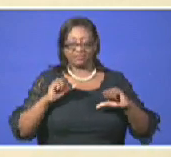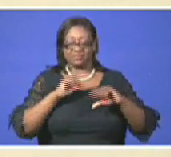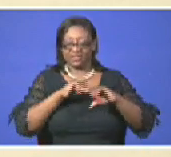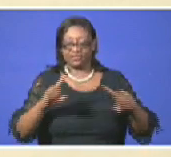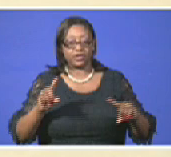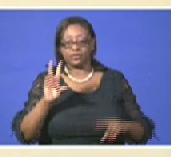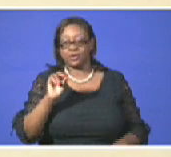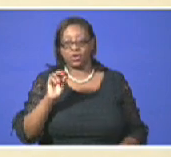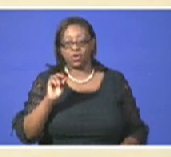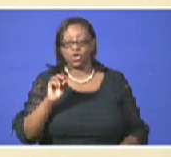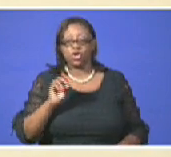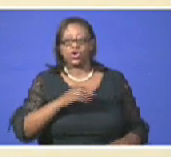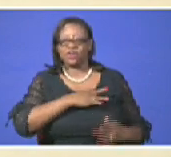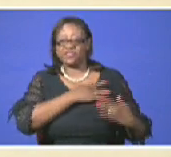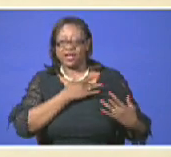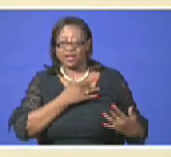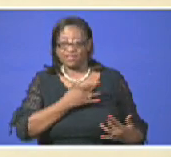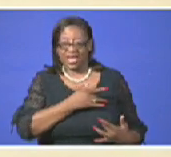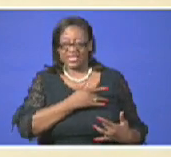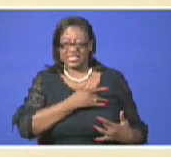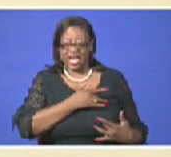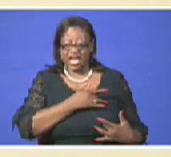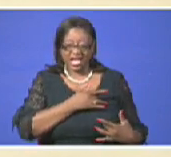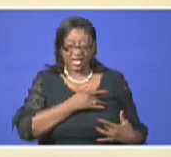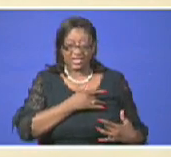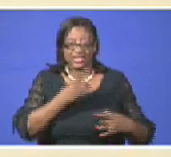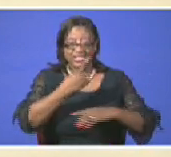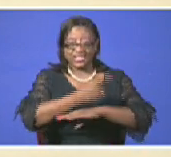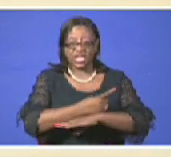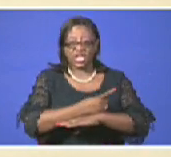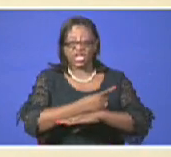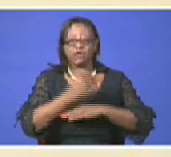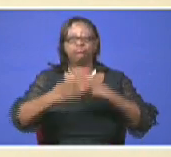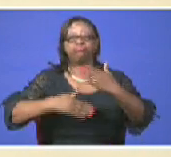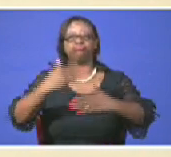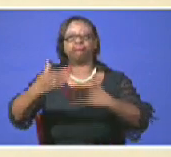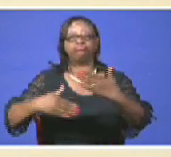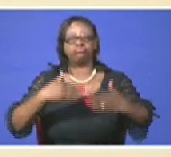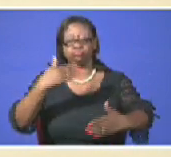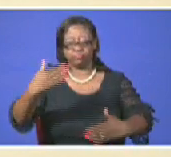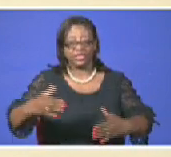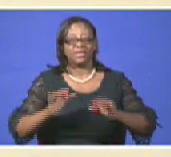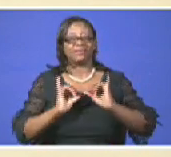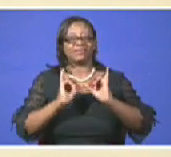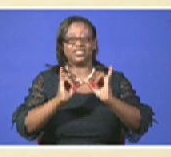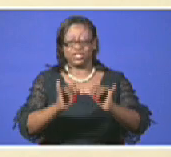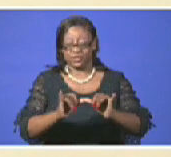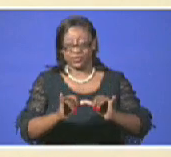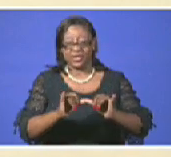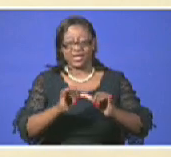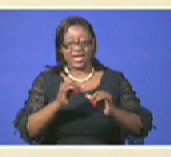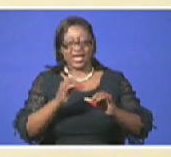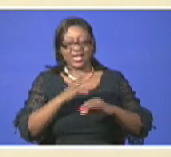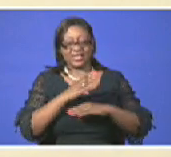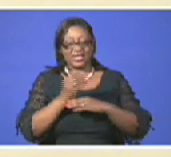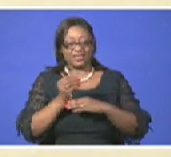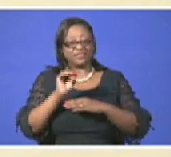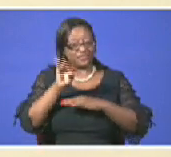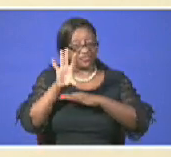You have to have that within you, and you have to keep on going, going, going. And that's how come